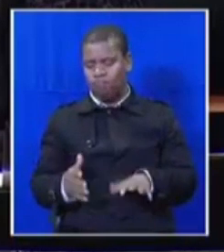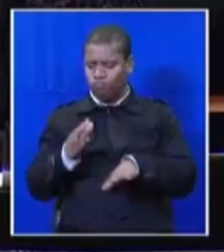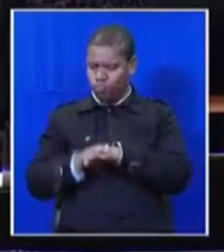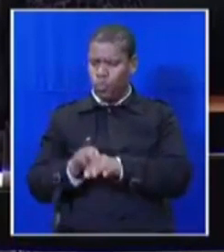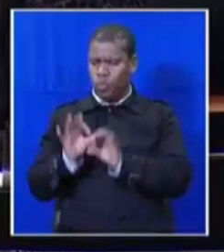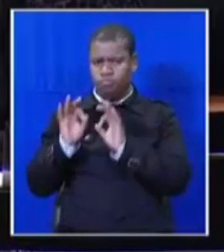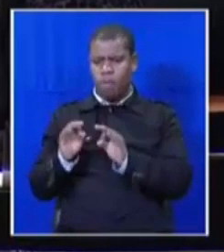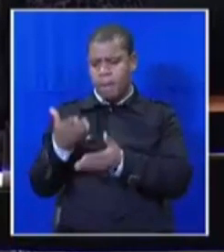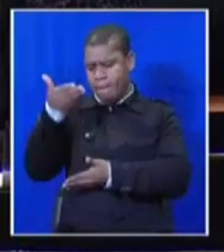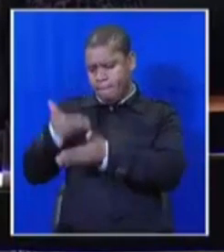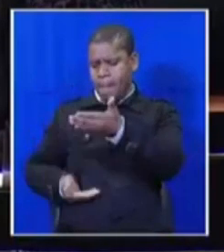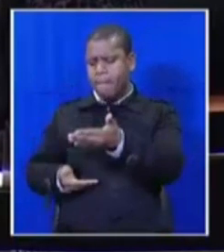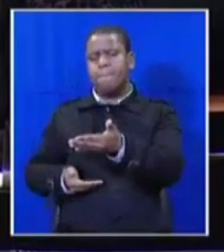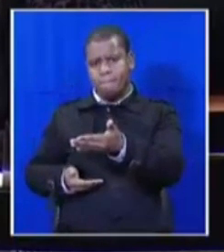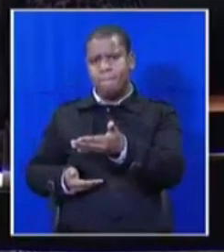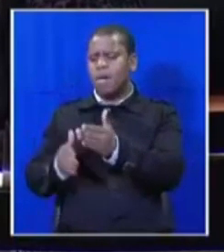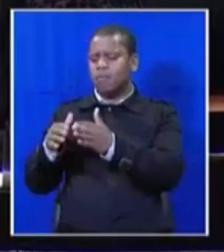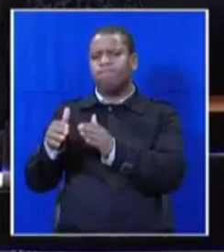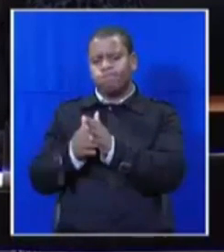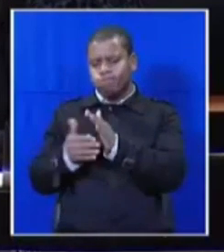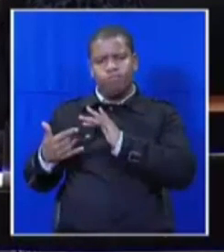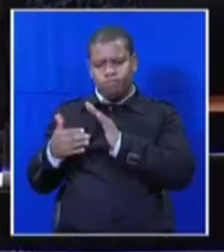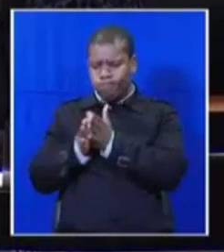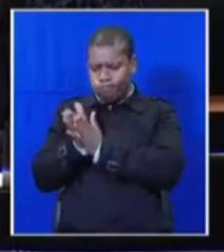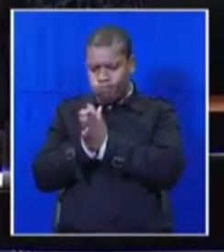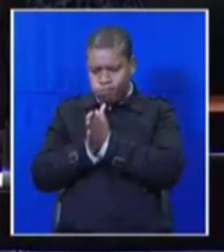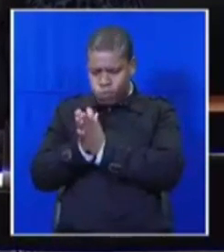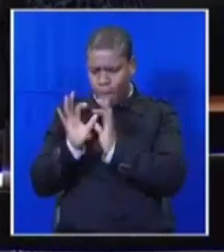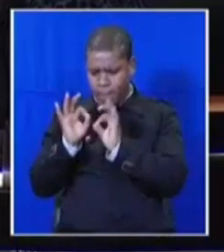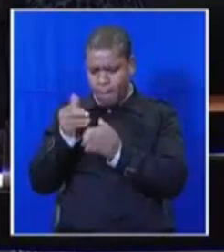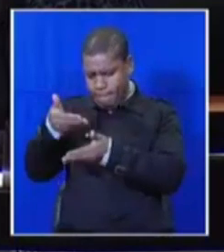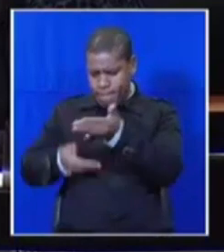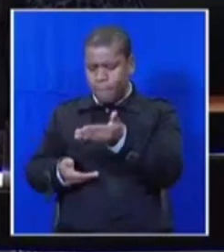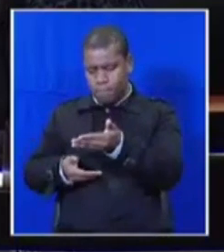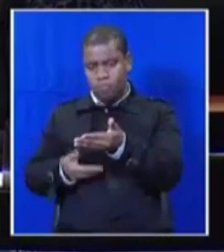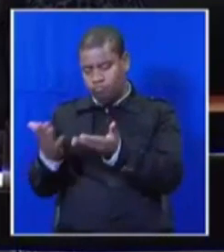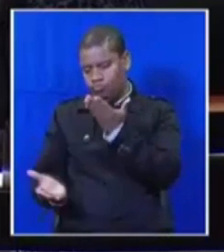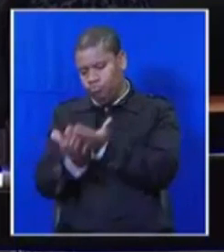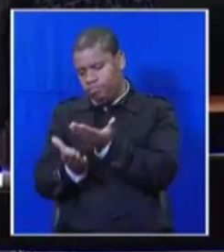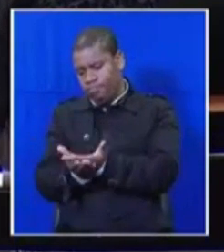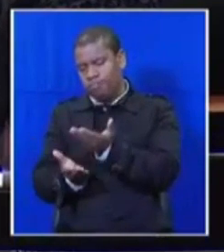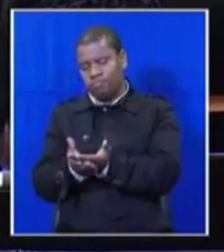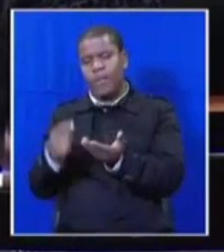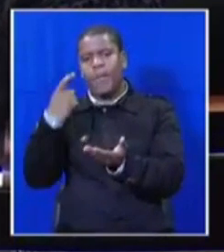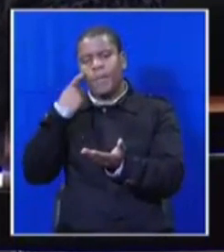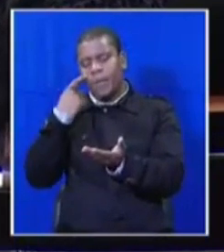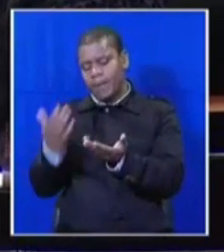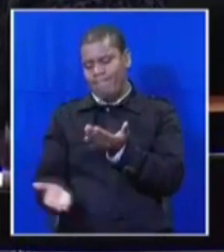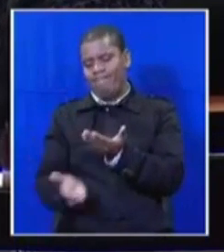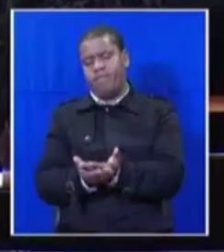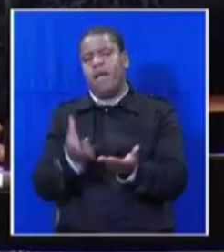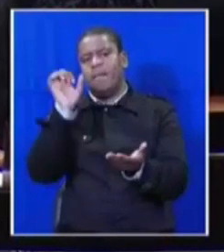way of properly substantiated motion supported by evidence.